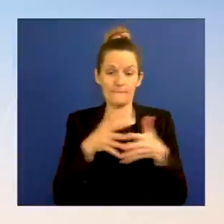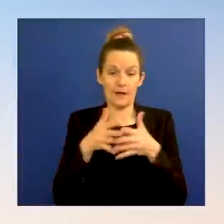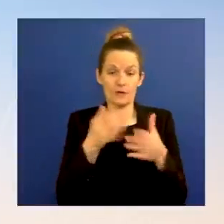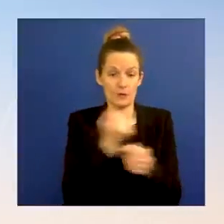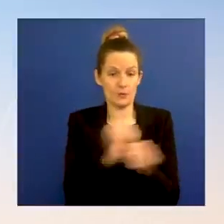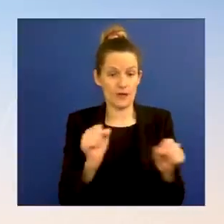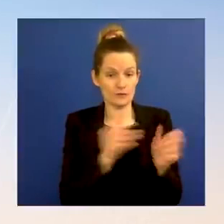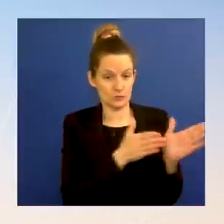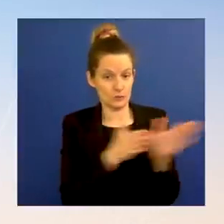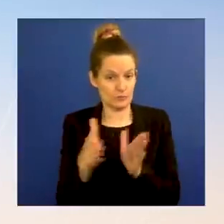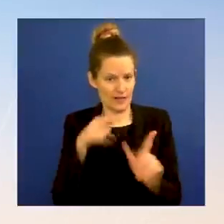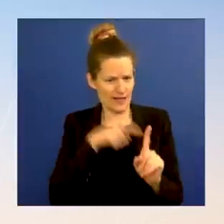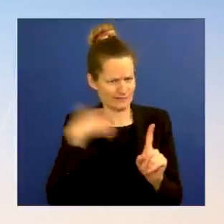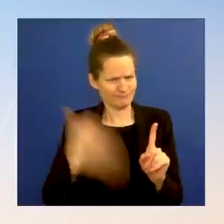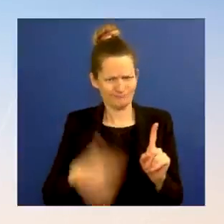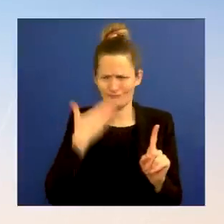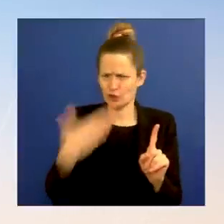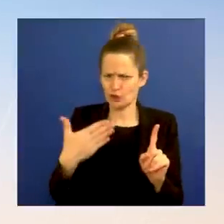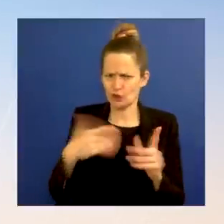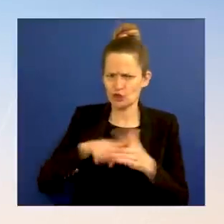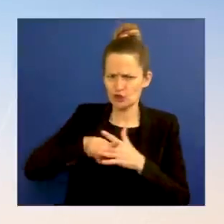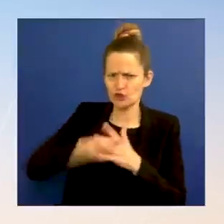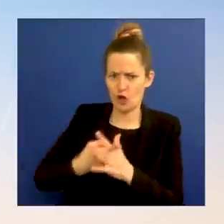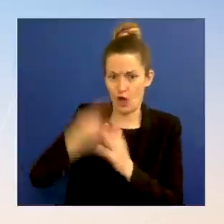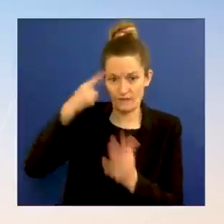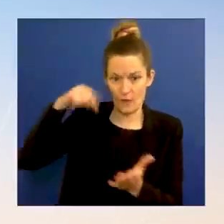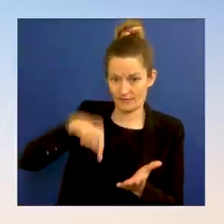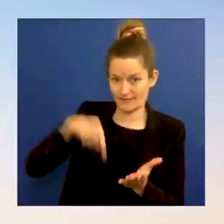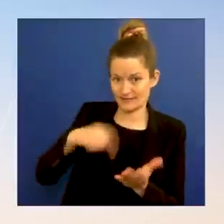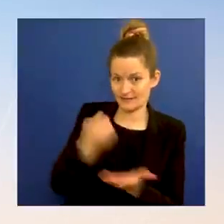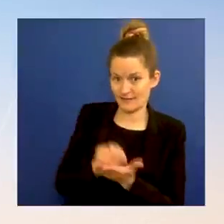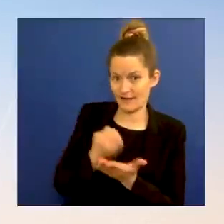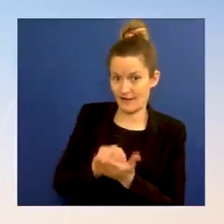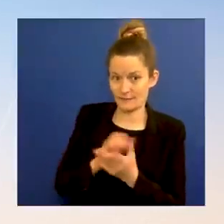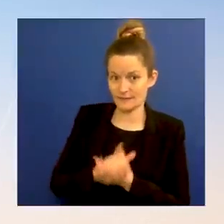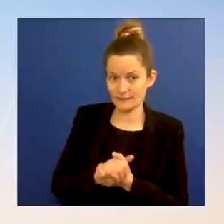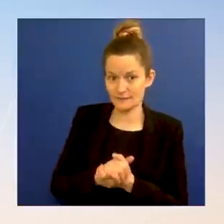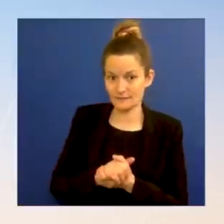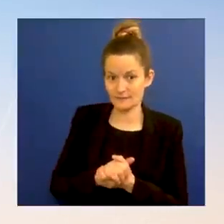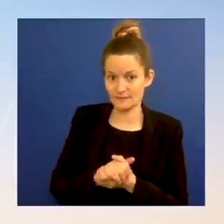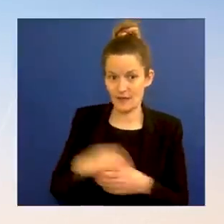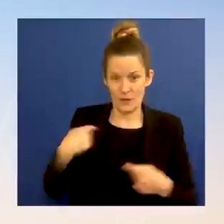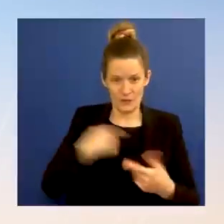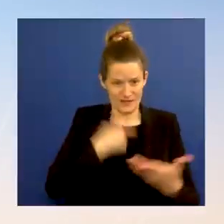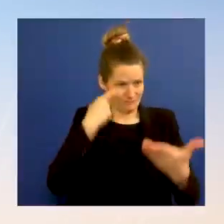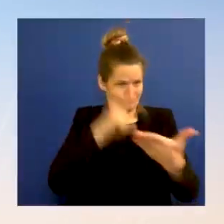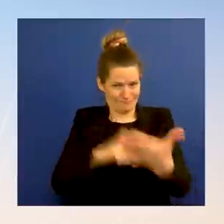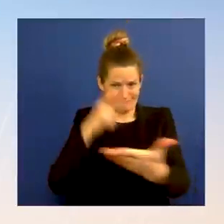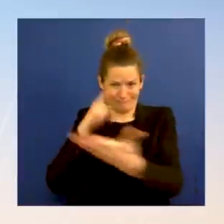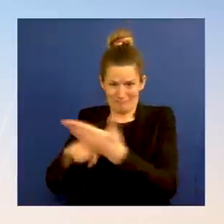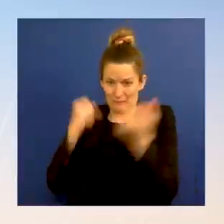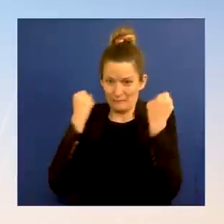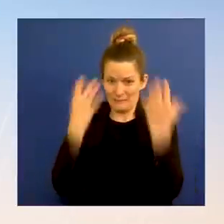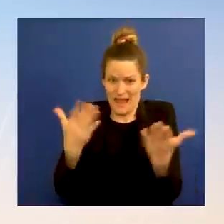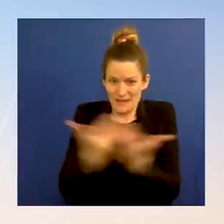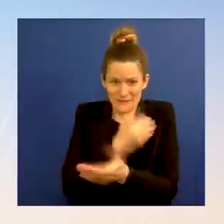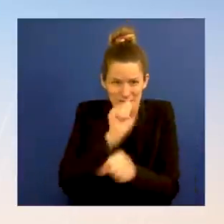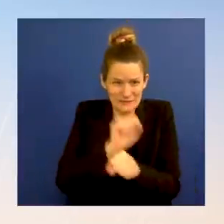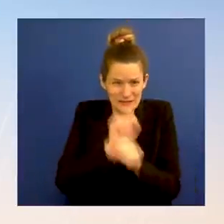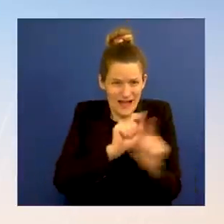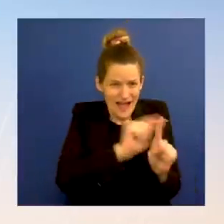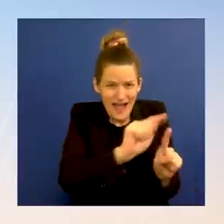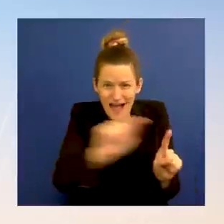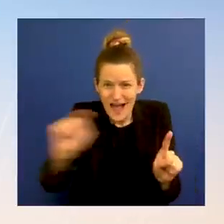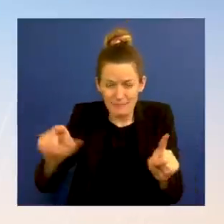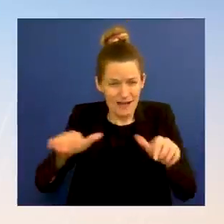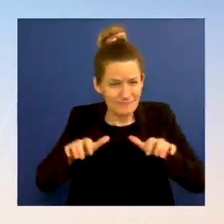created 7.4 million jobs over the past year during this presidency. And so we know millions of families are able to, have a job and